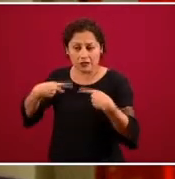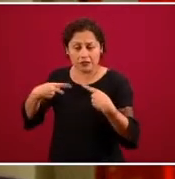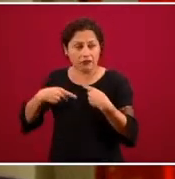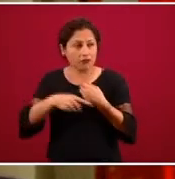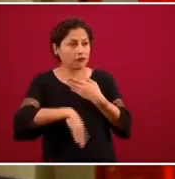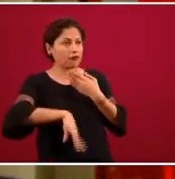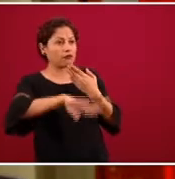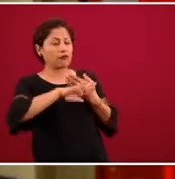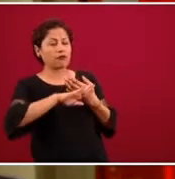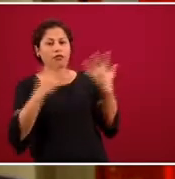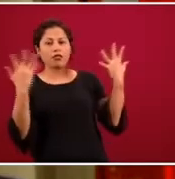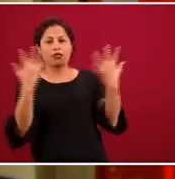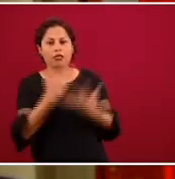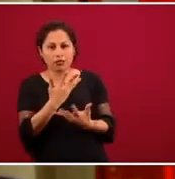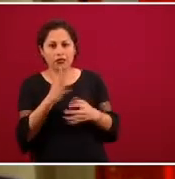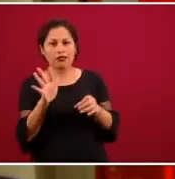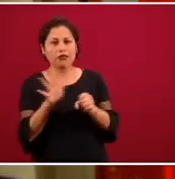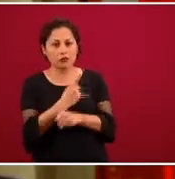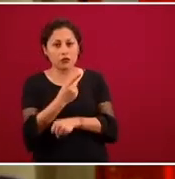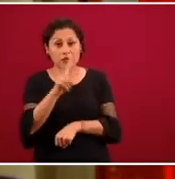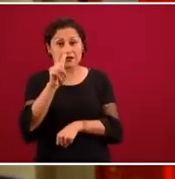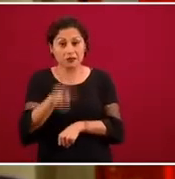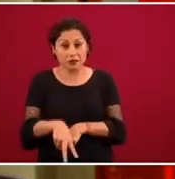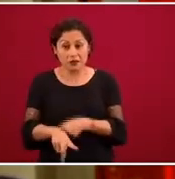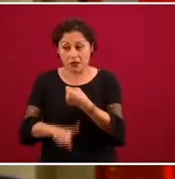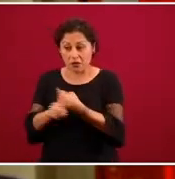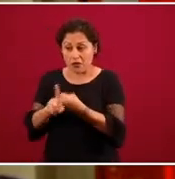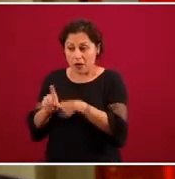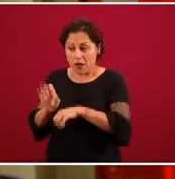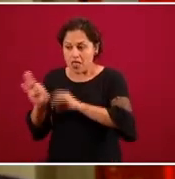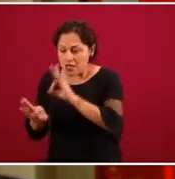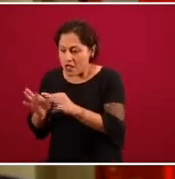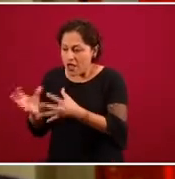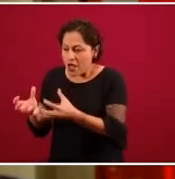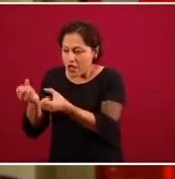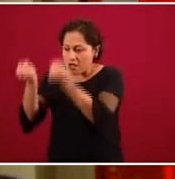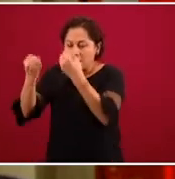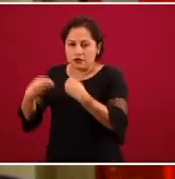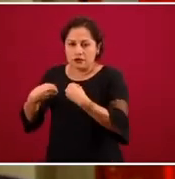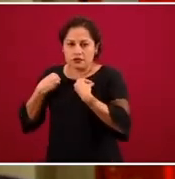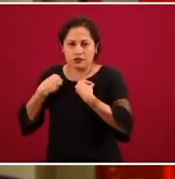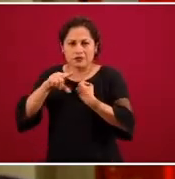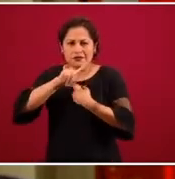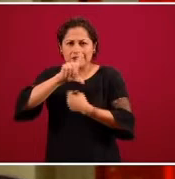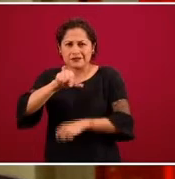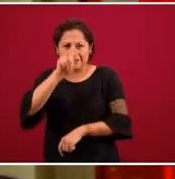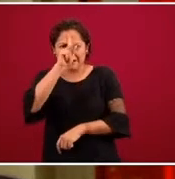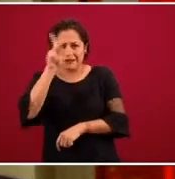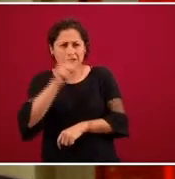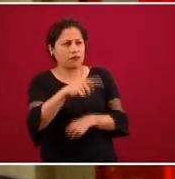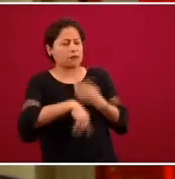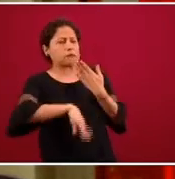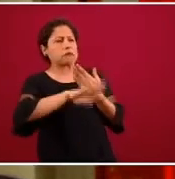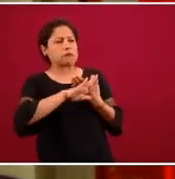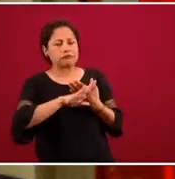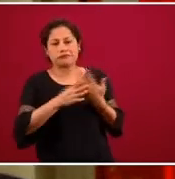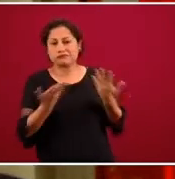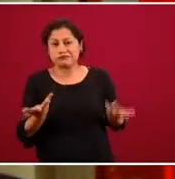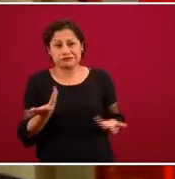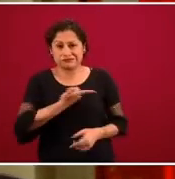other things. We don't want to deal with your aggression right now. Nobody does. Now, truly,